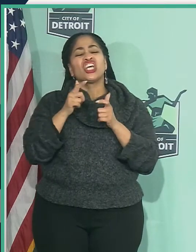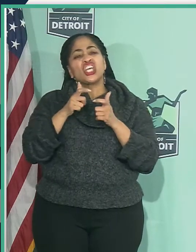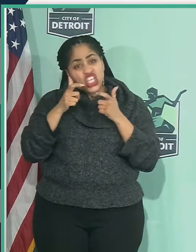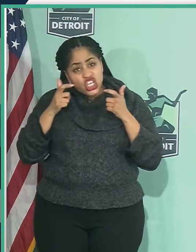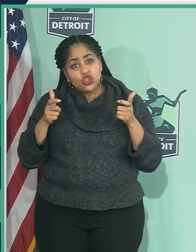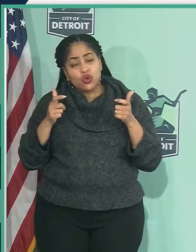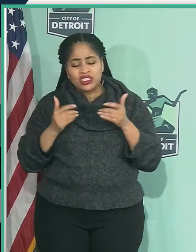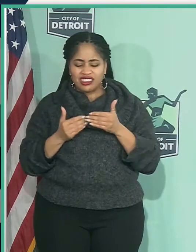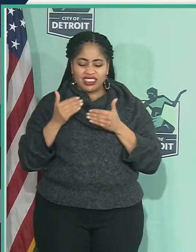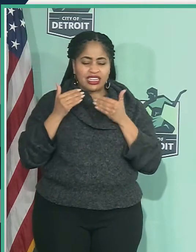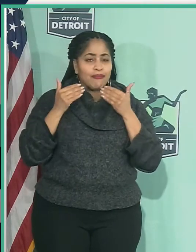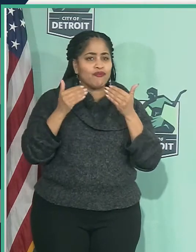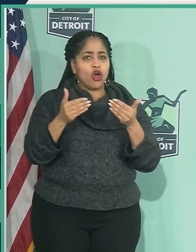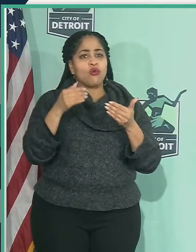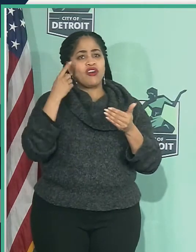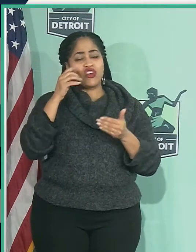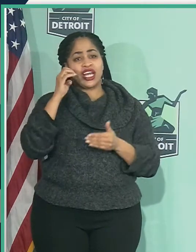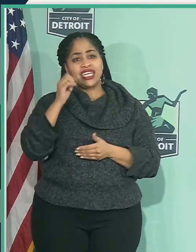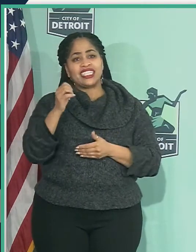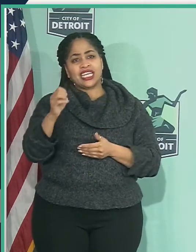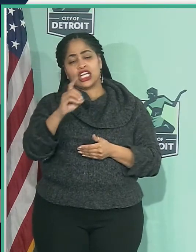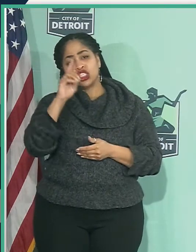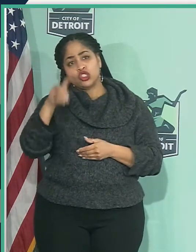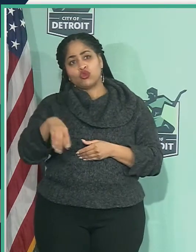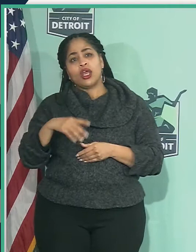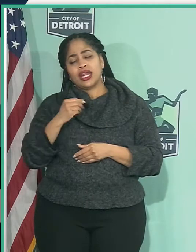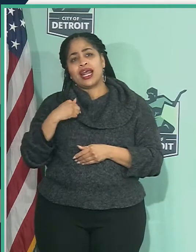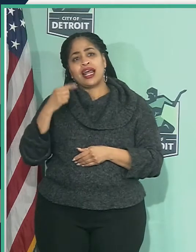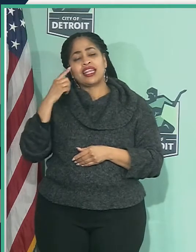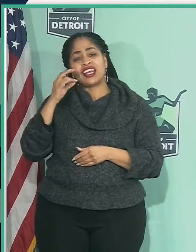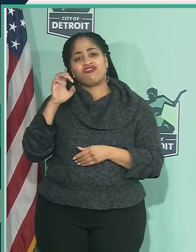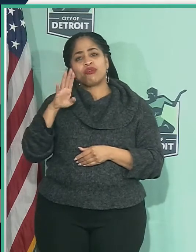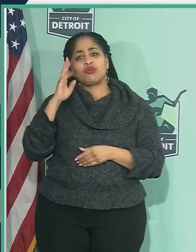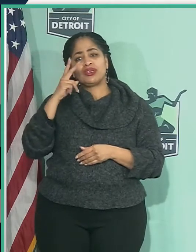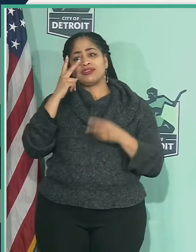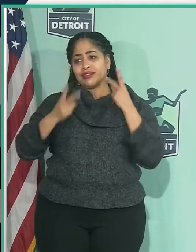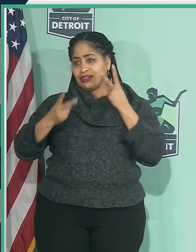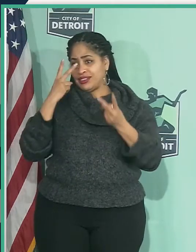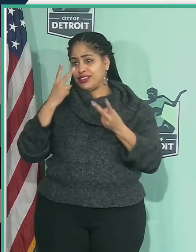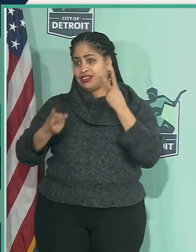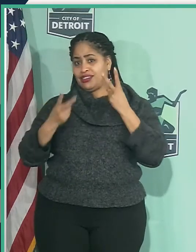huge step forward for East Siders on Detroit. And I think in February you're going to see that